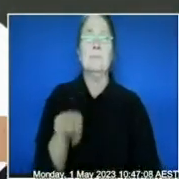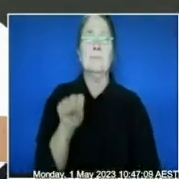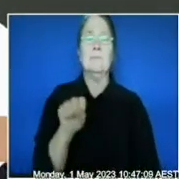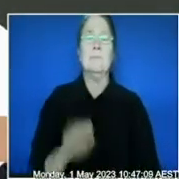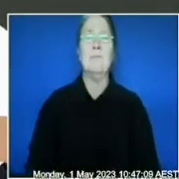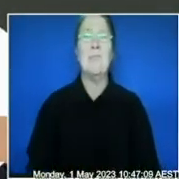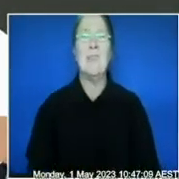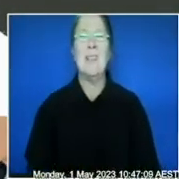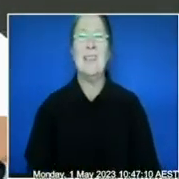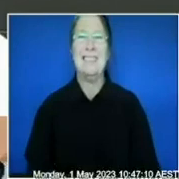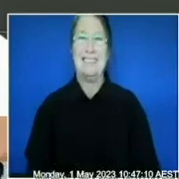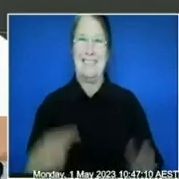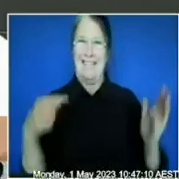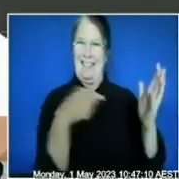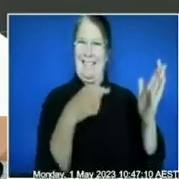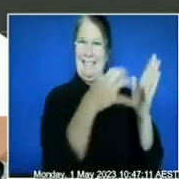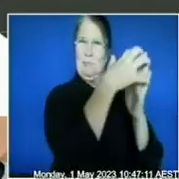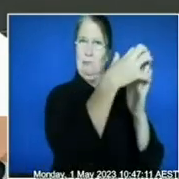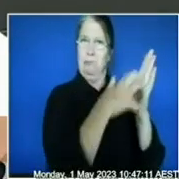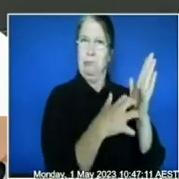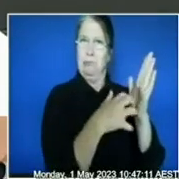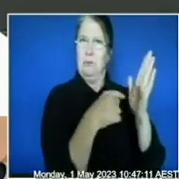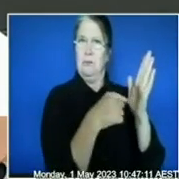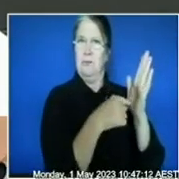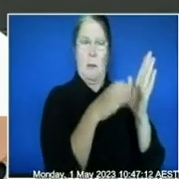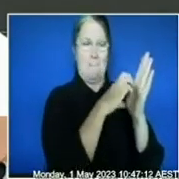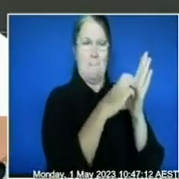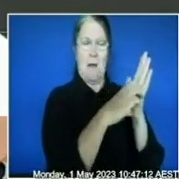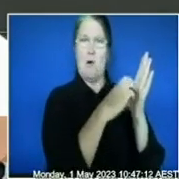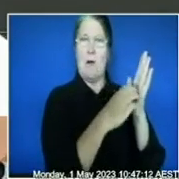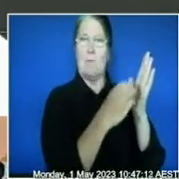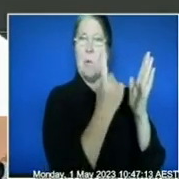interim evaluation that took place in late